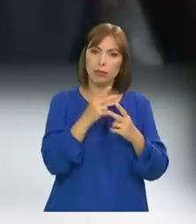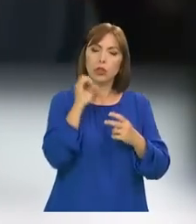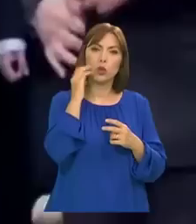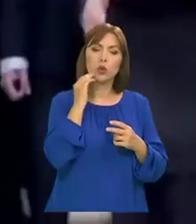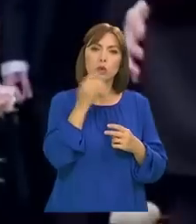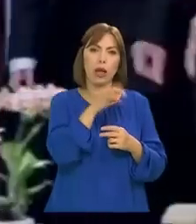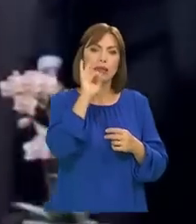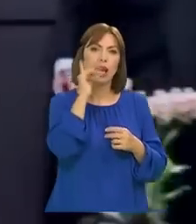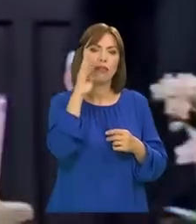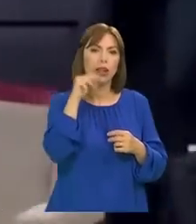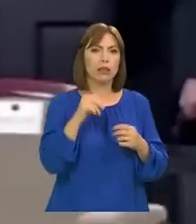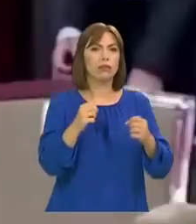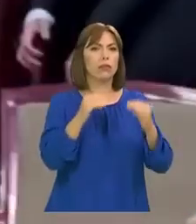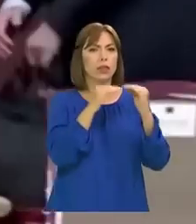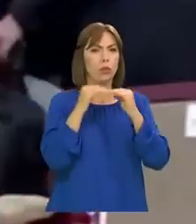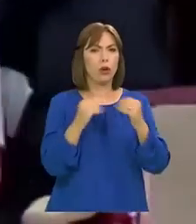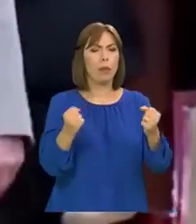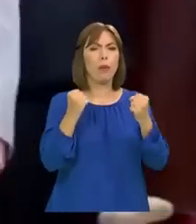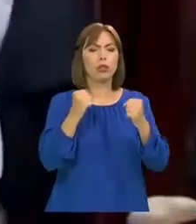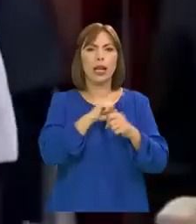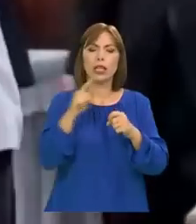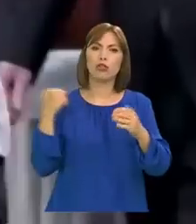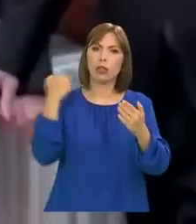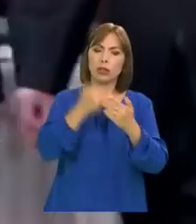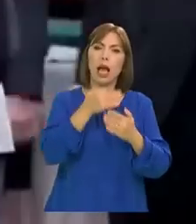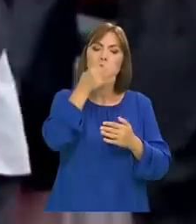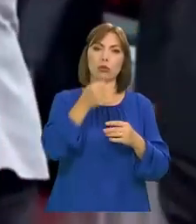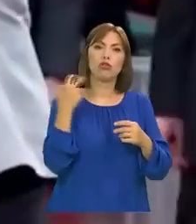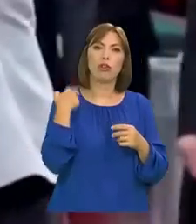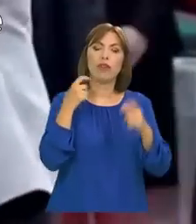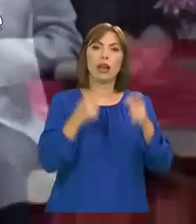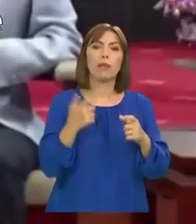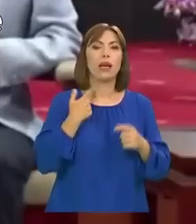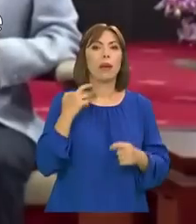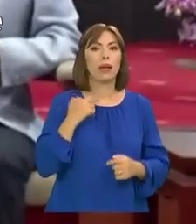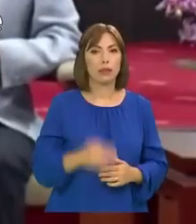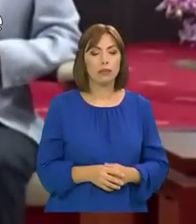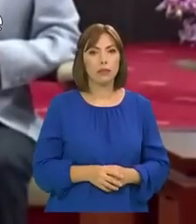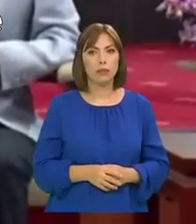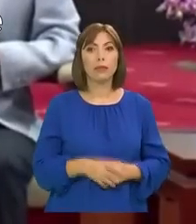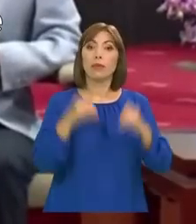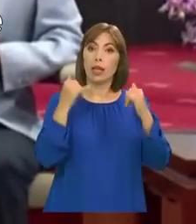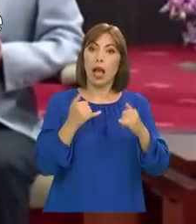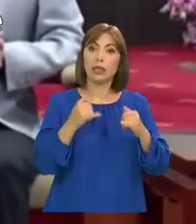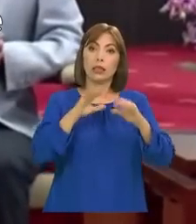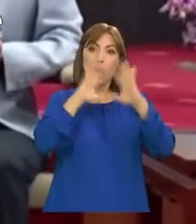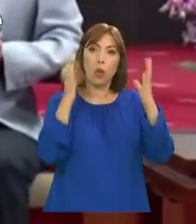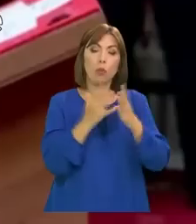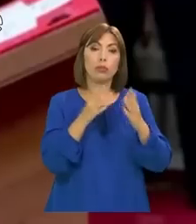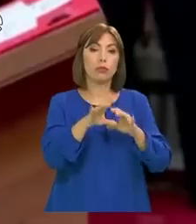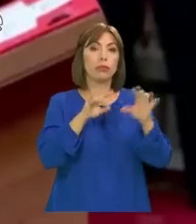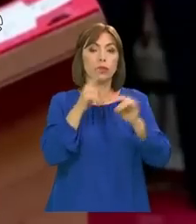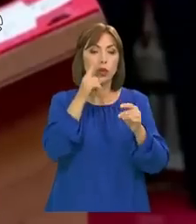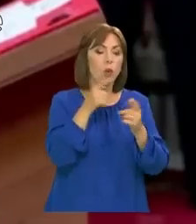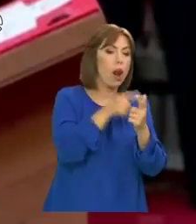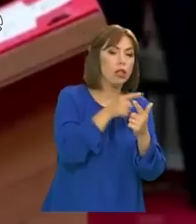Taiwan democratic e mai puternic ca niciodată, a transmis șefa Camerei Reprezentanților. Today the world faces a choice between